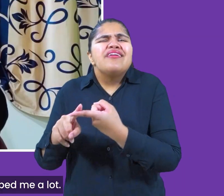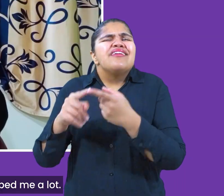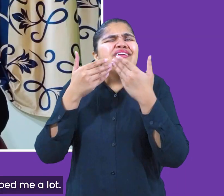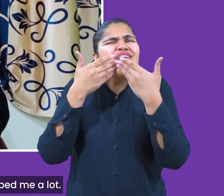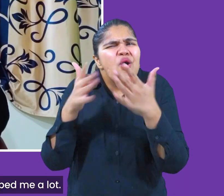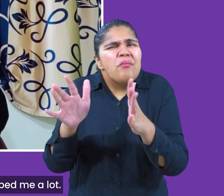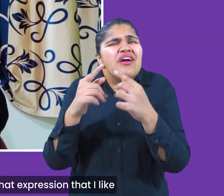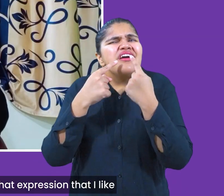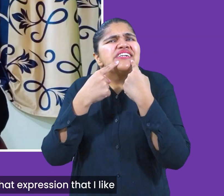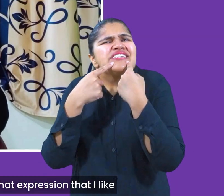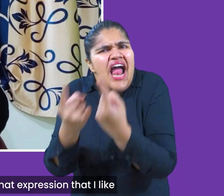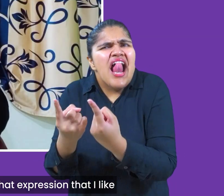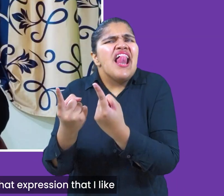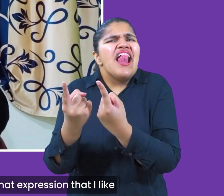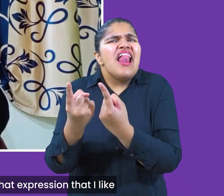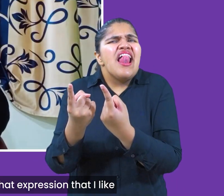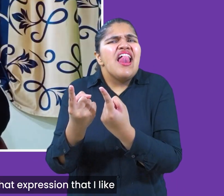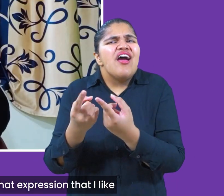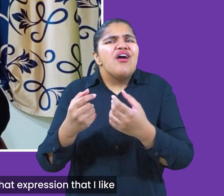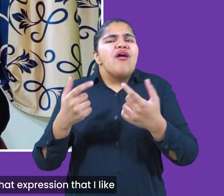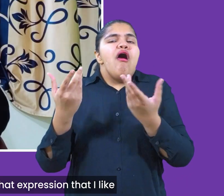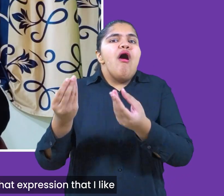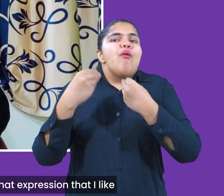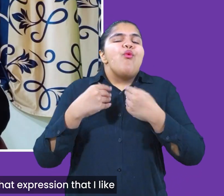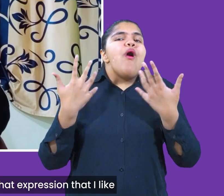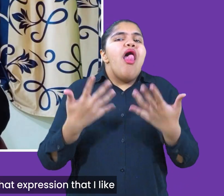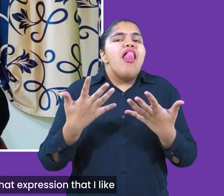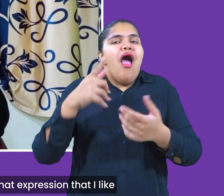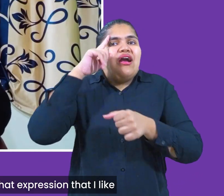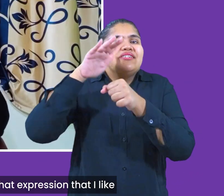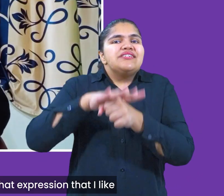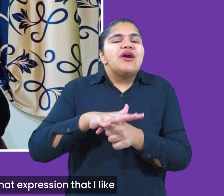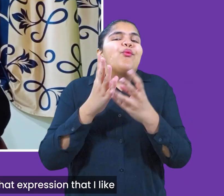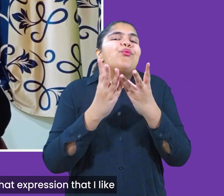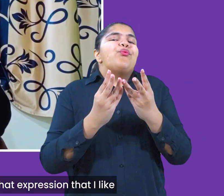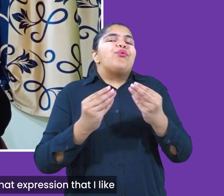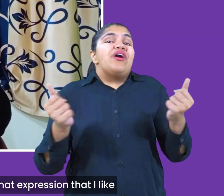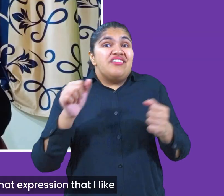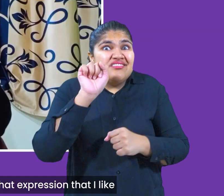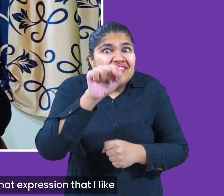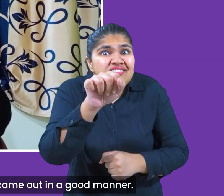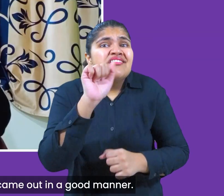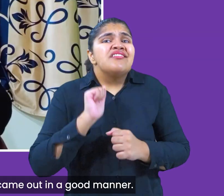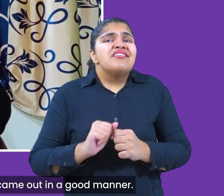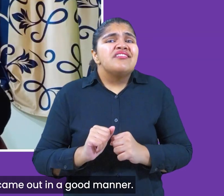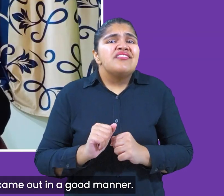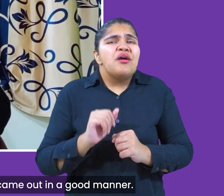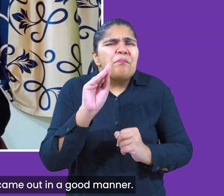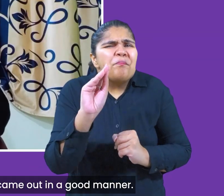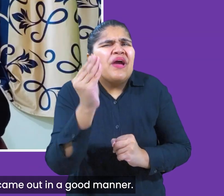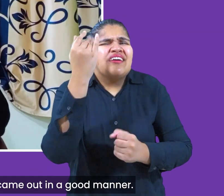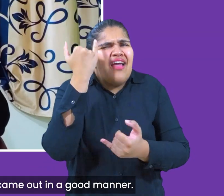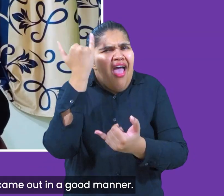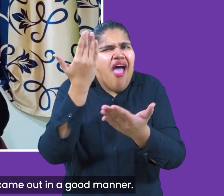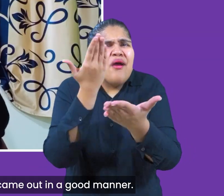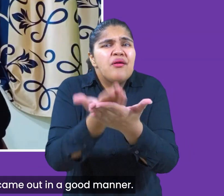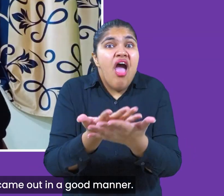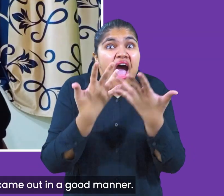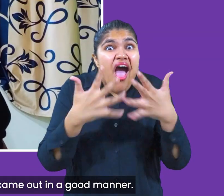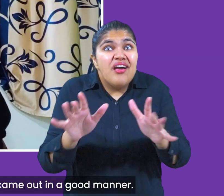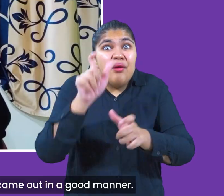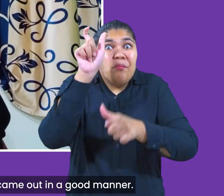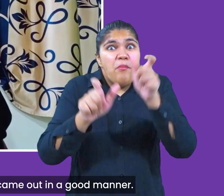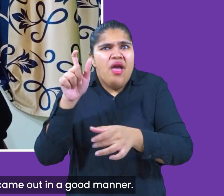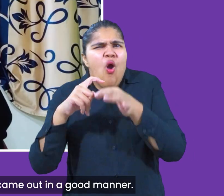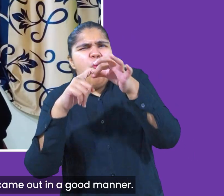actually helped me a lot. It gave me a freedom of speech, like, that expression that I like, whichever was suppressed inside, it just came